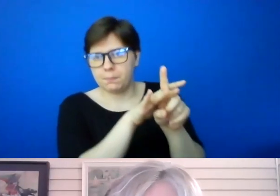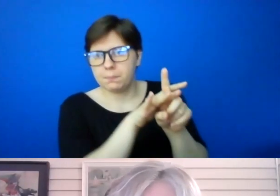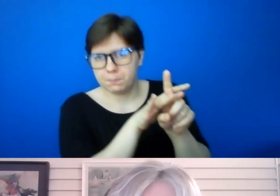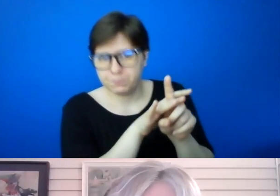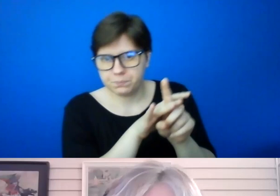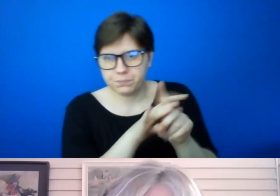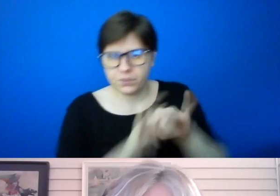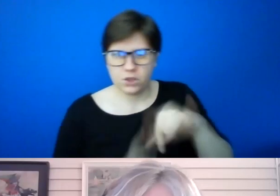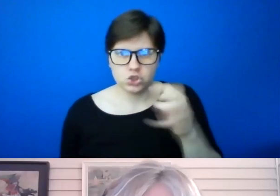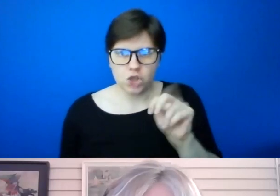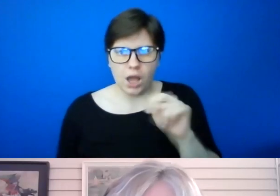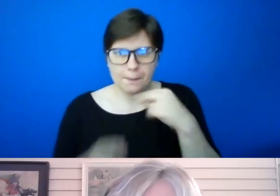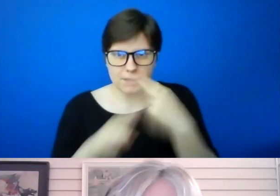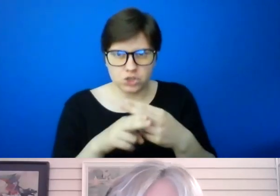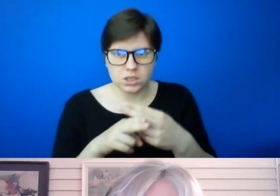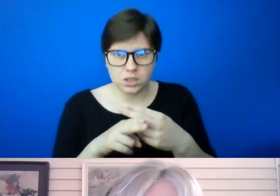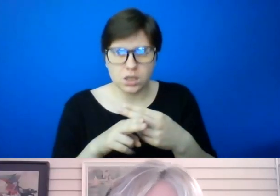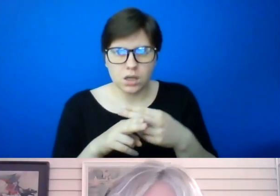John just raised, which is